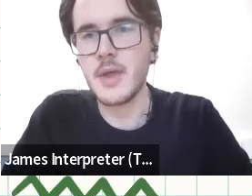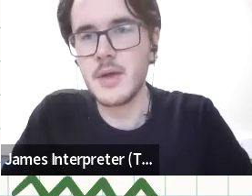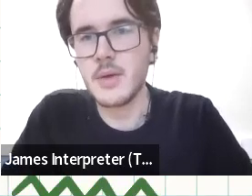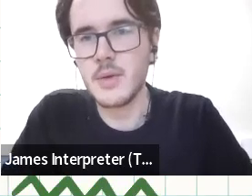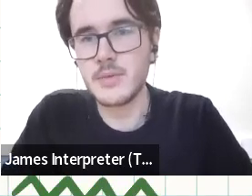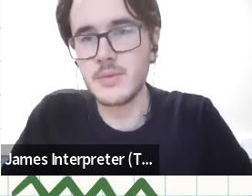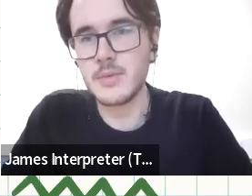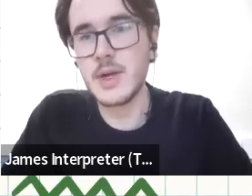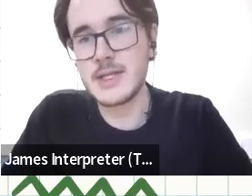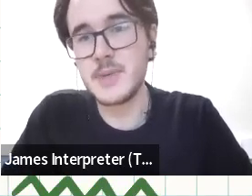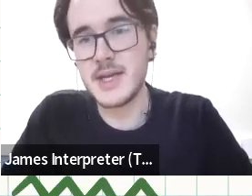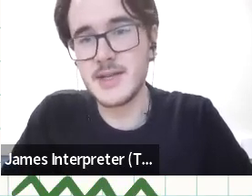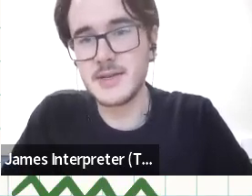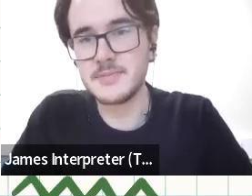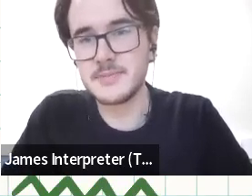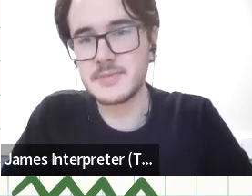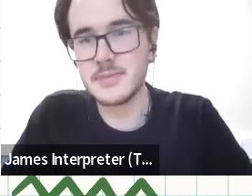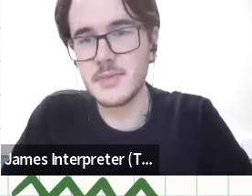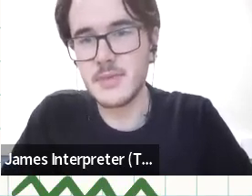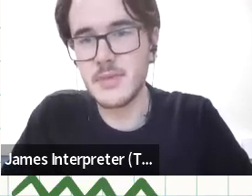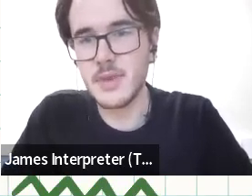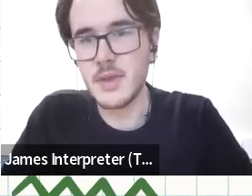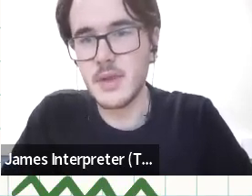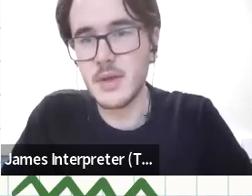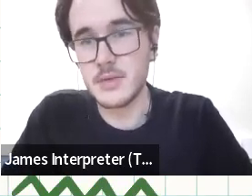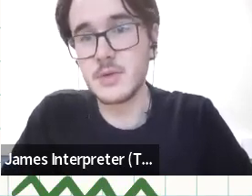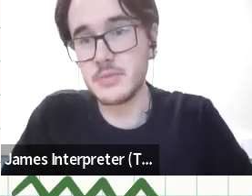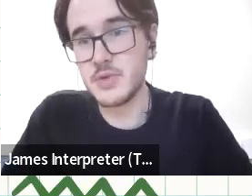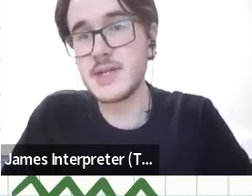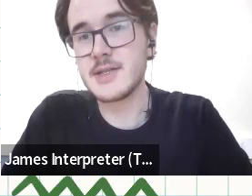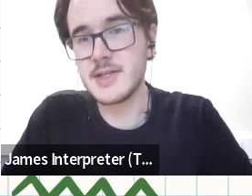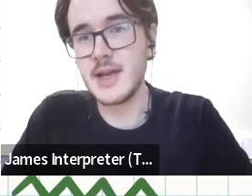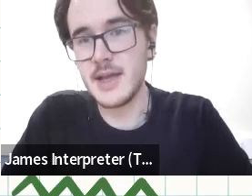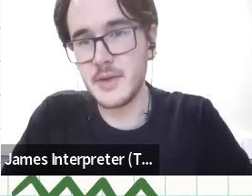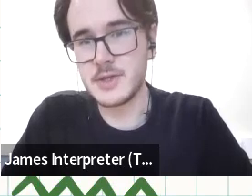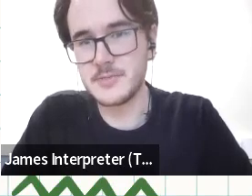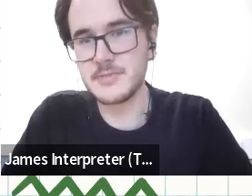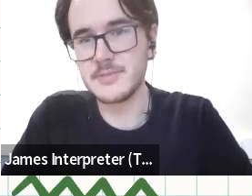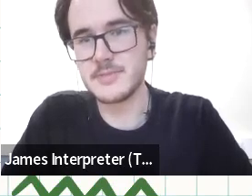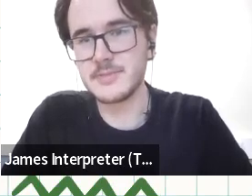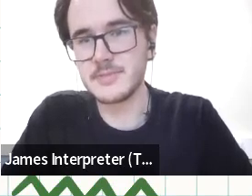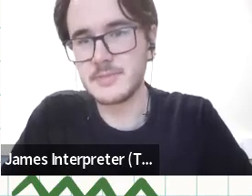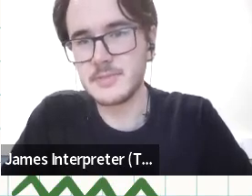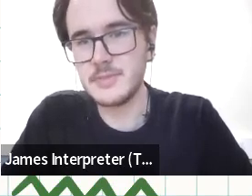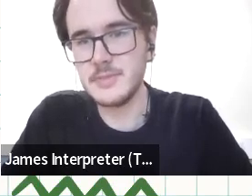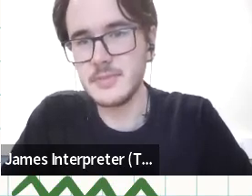So what is BSL? So British Sign Language.